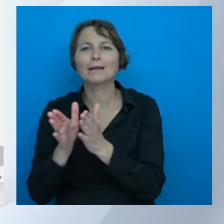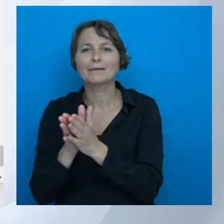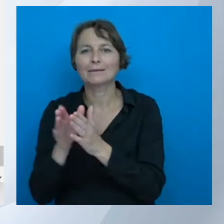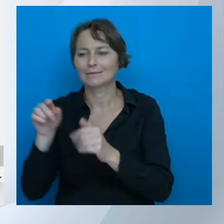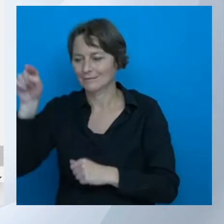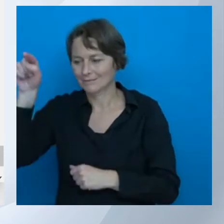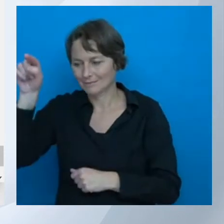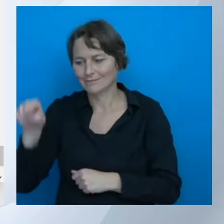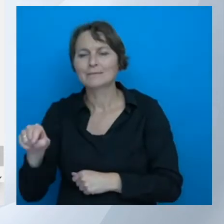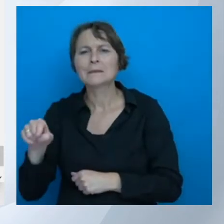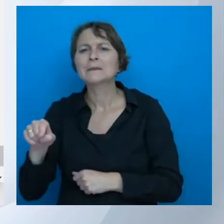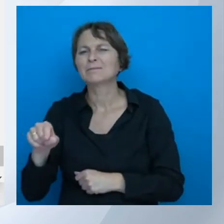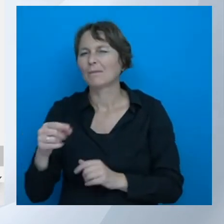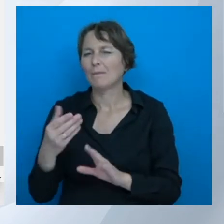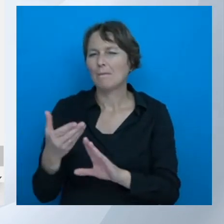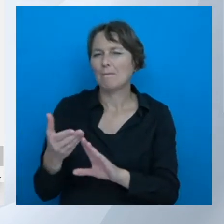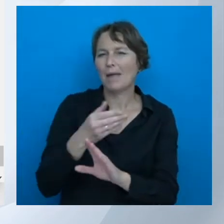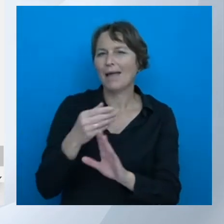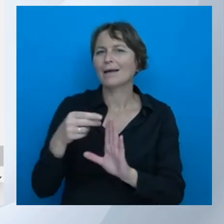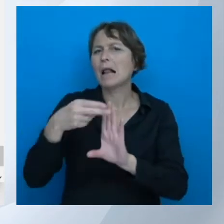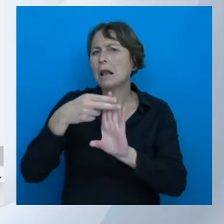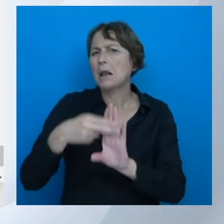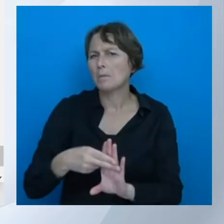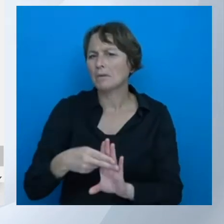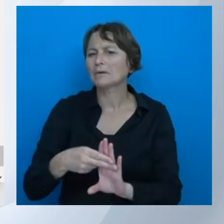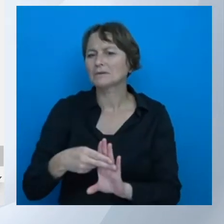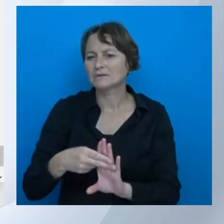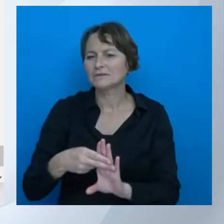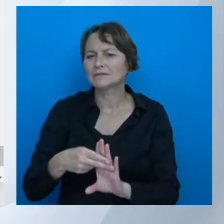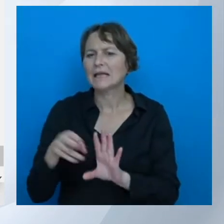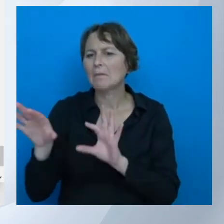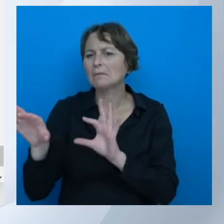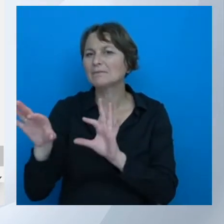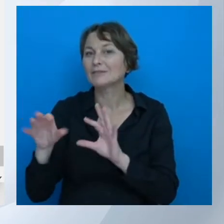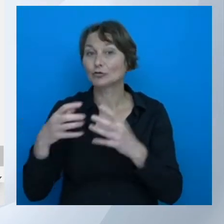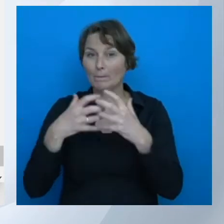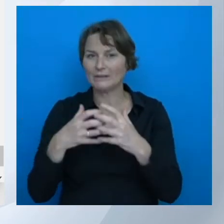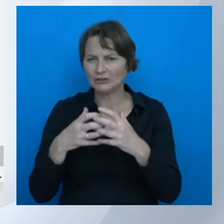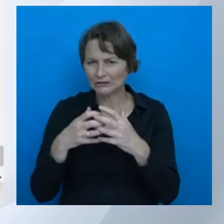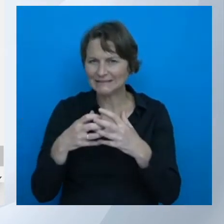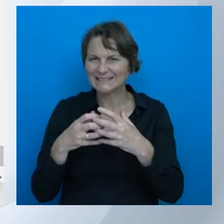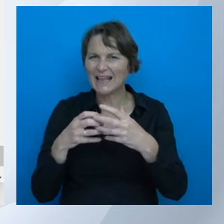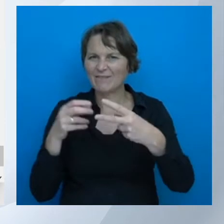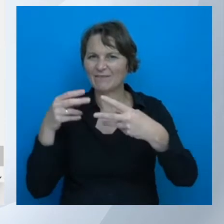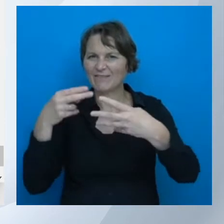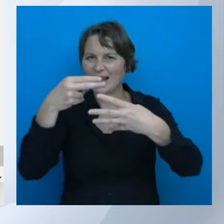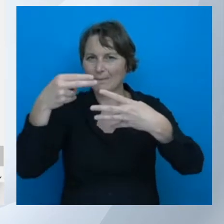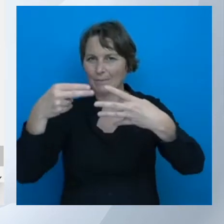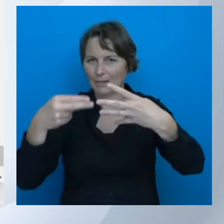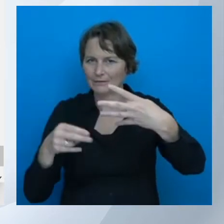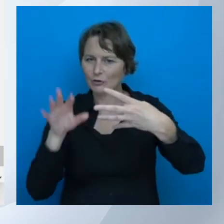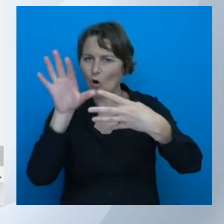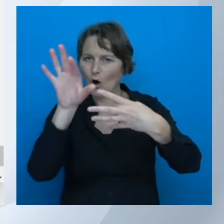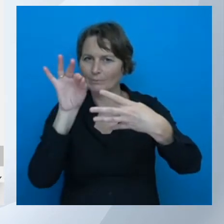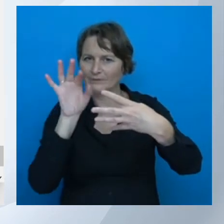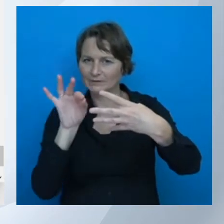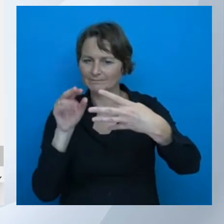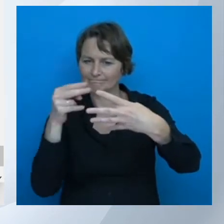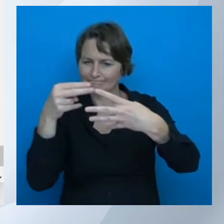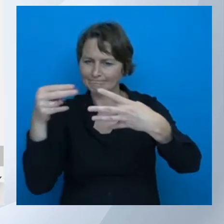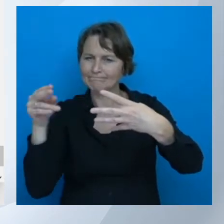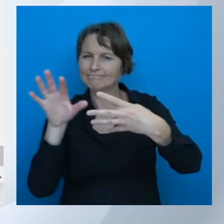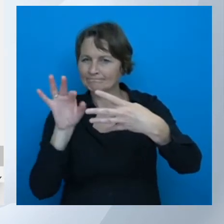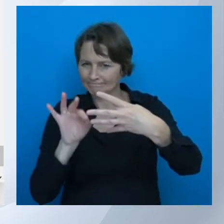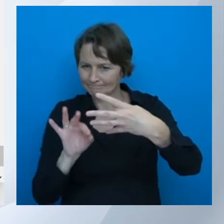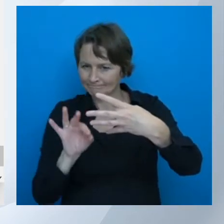are the labels the machine can choose from. And I would like you to put it in the comment section